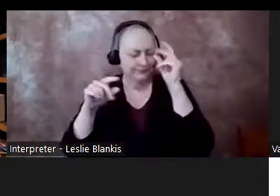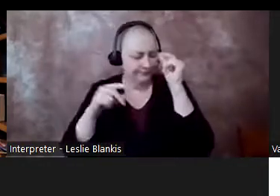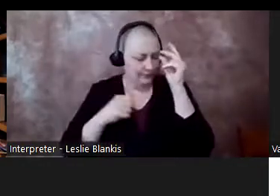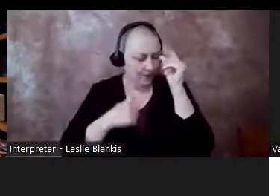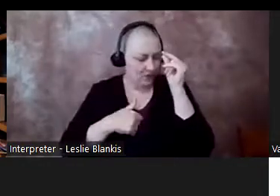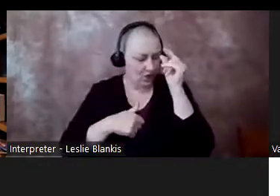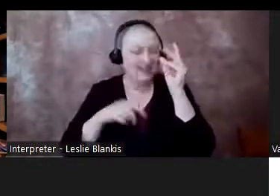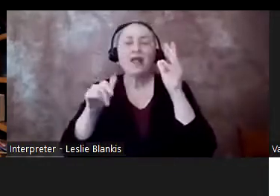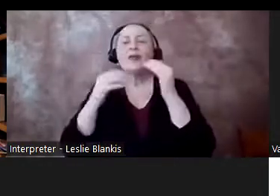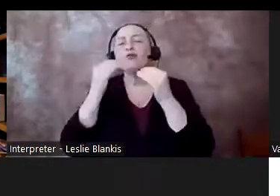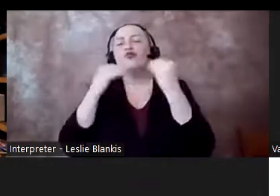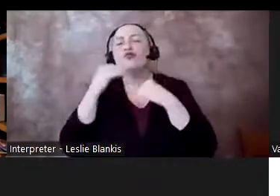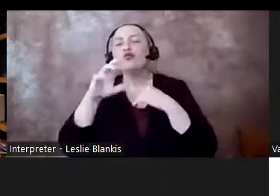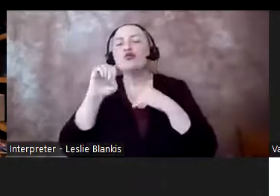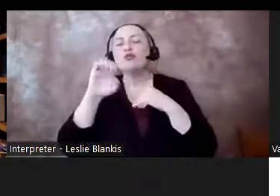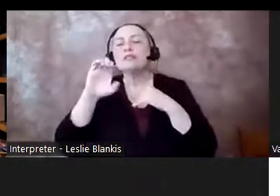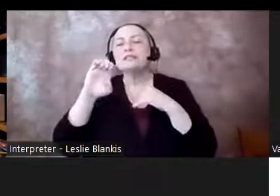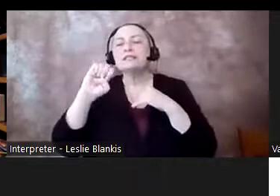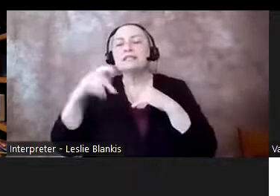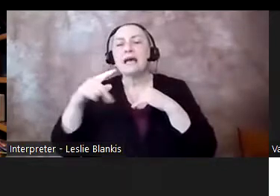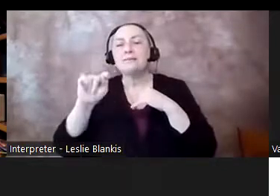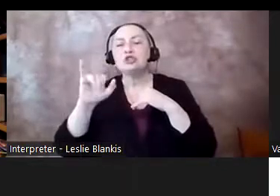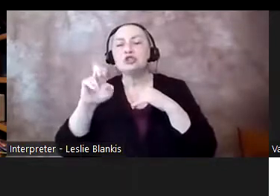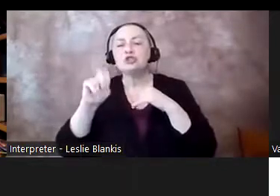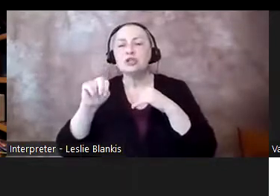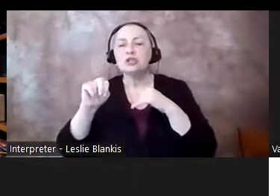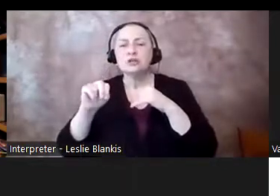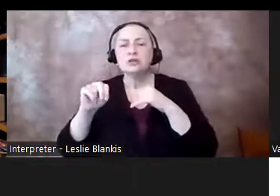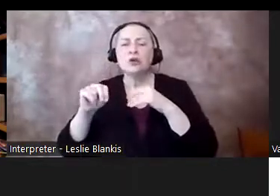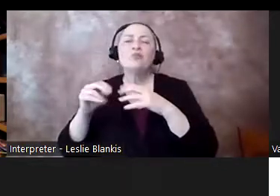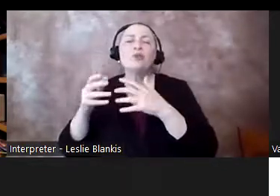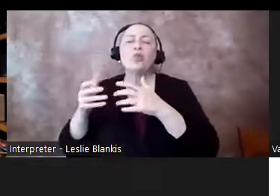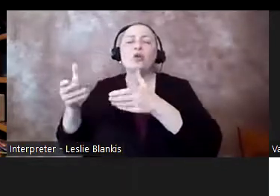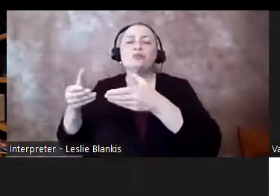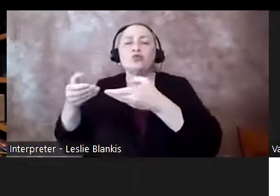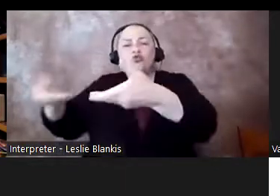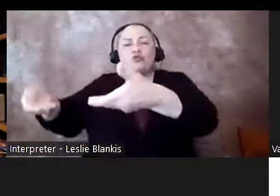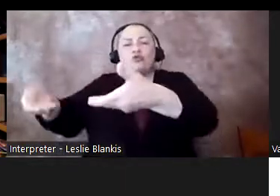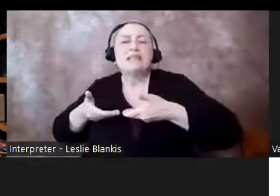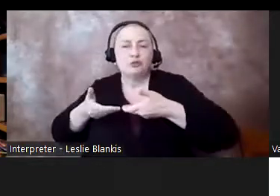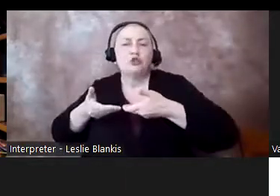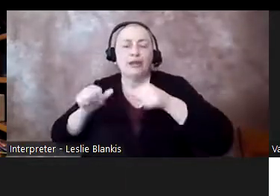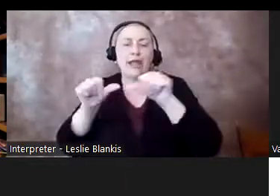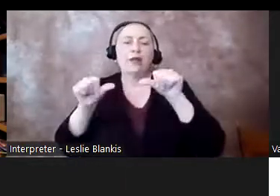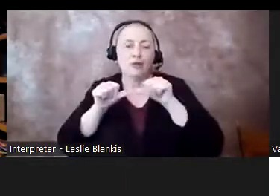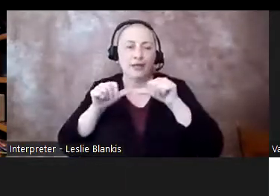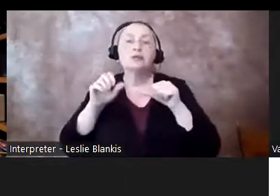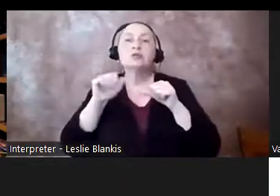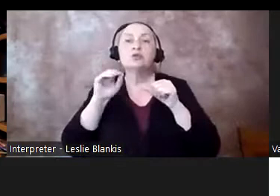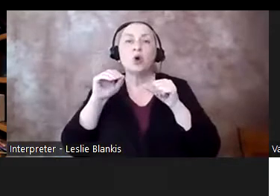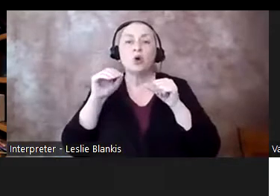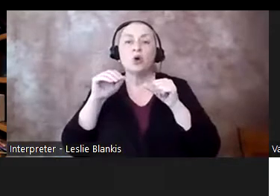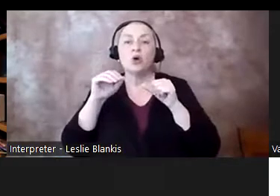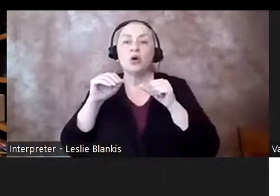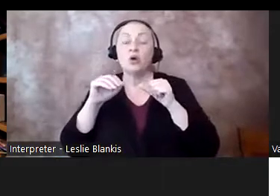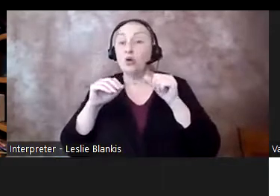the reception area. It was reception, right? Okay, yeah, in the reception area. And so we just gave,